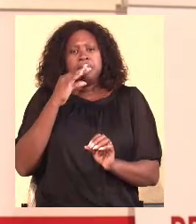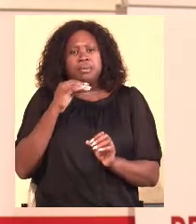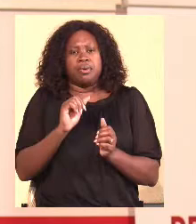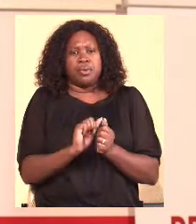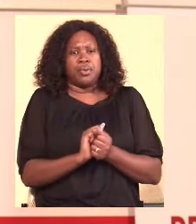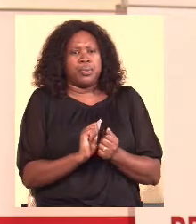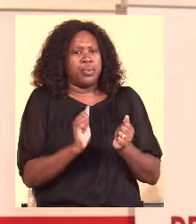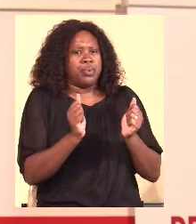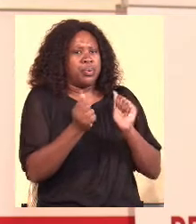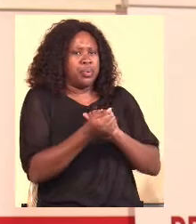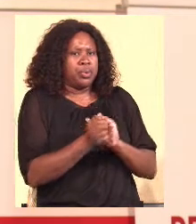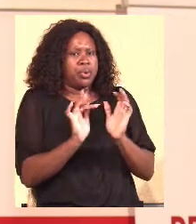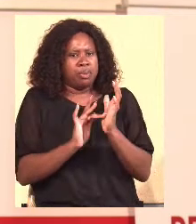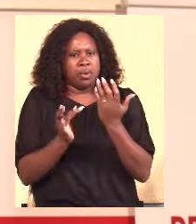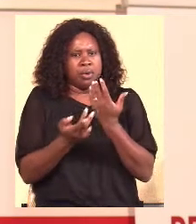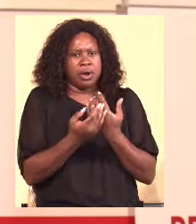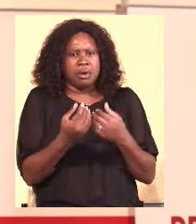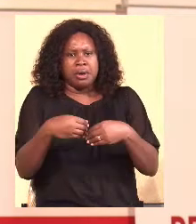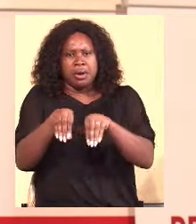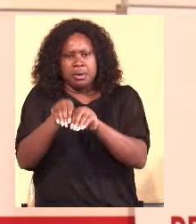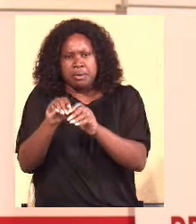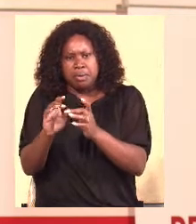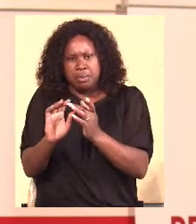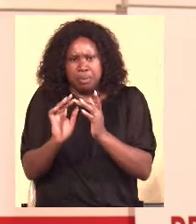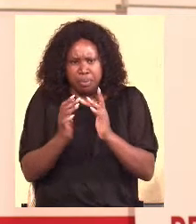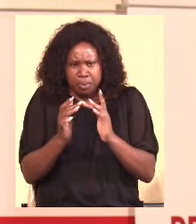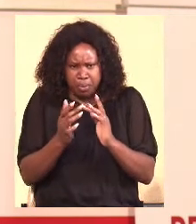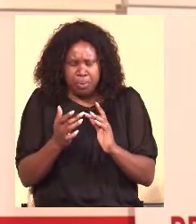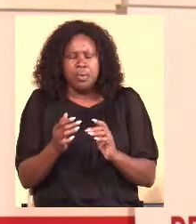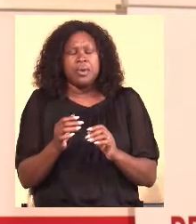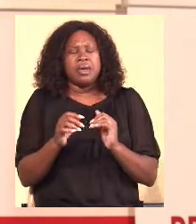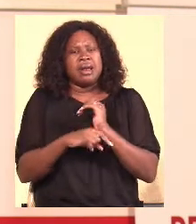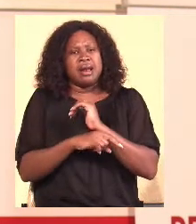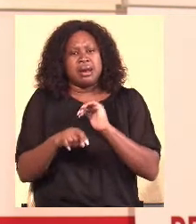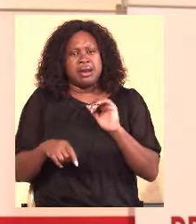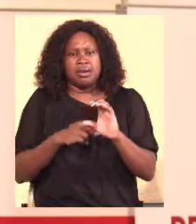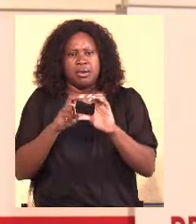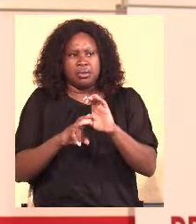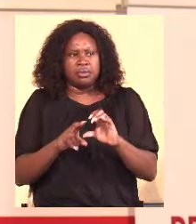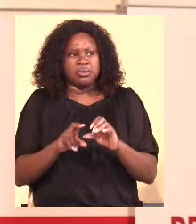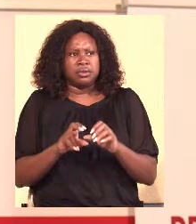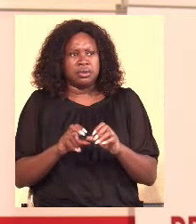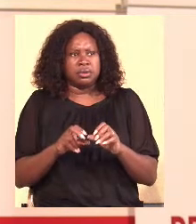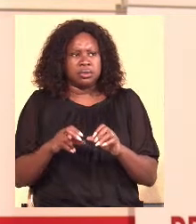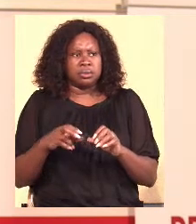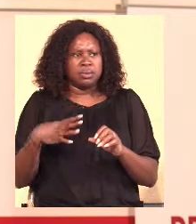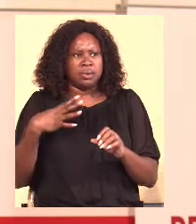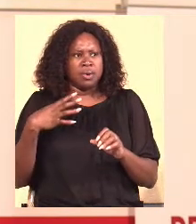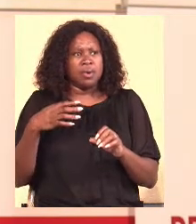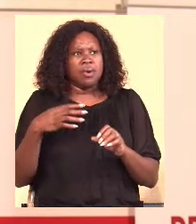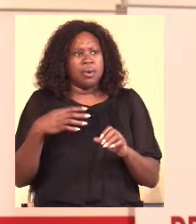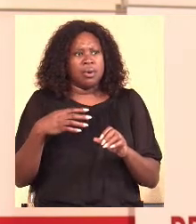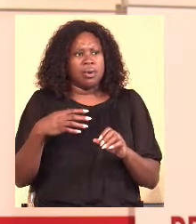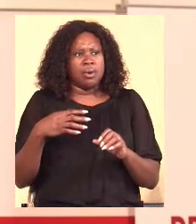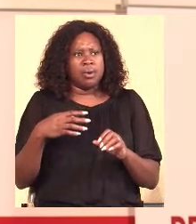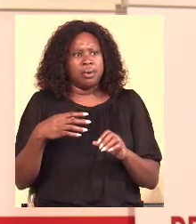migration of programs to online, our National Qualifications Authority is and